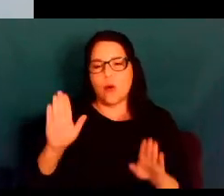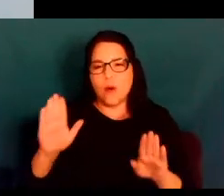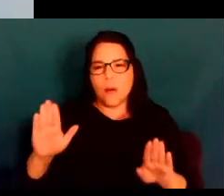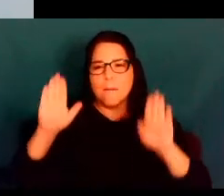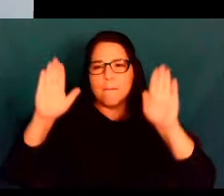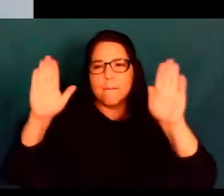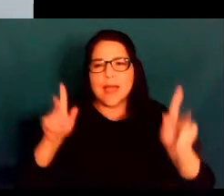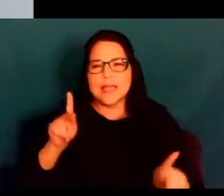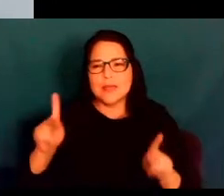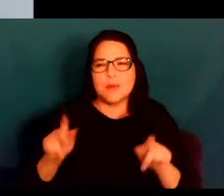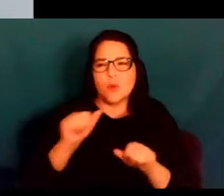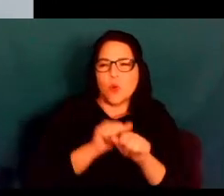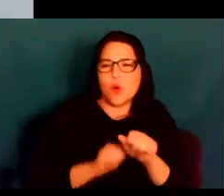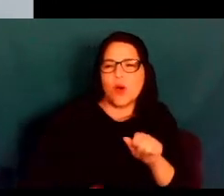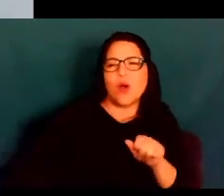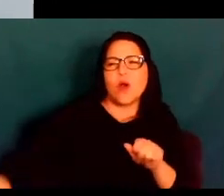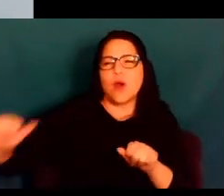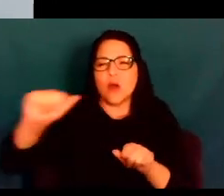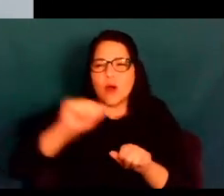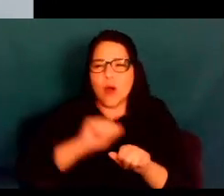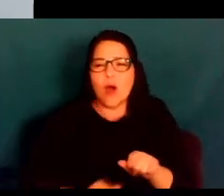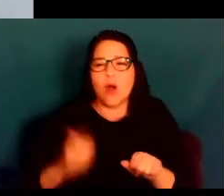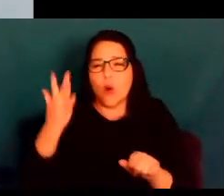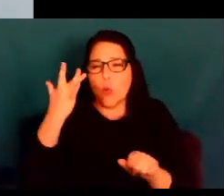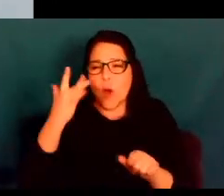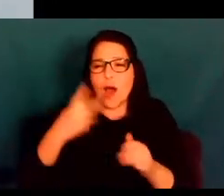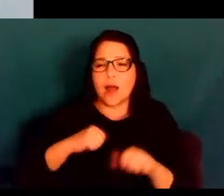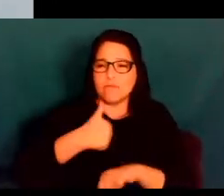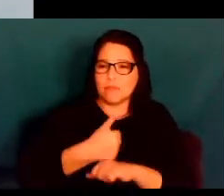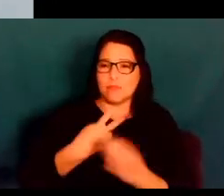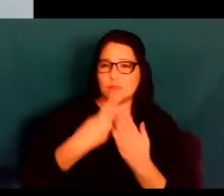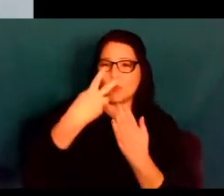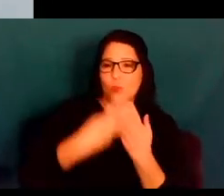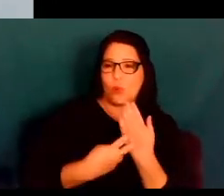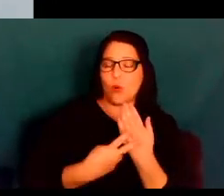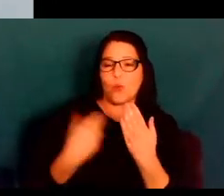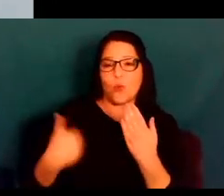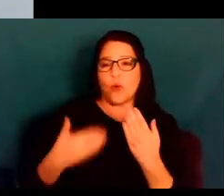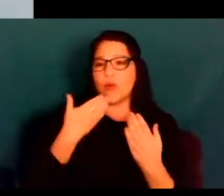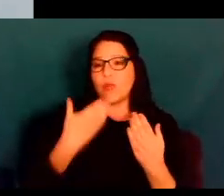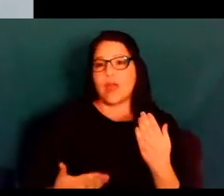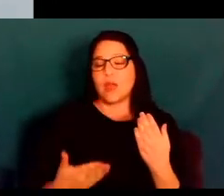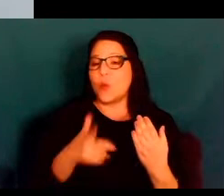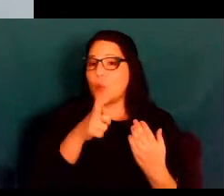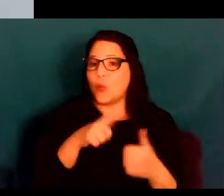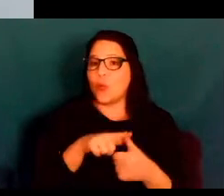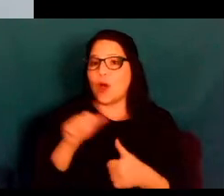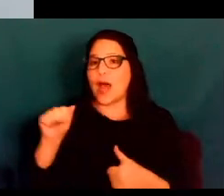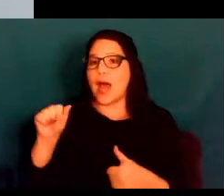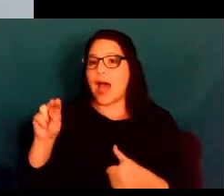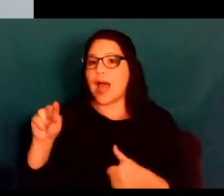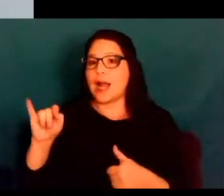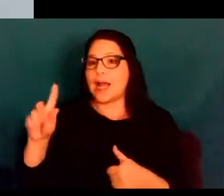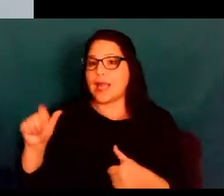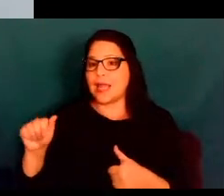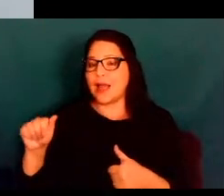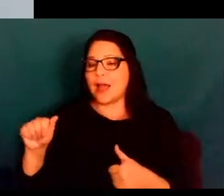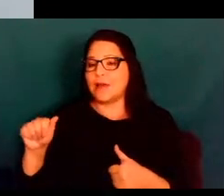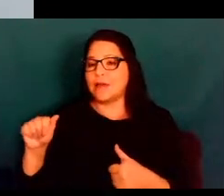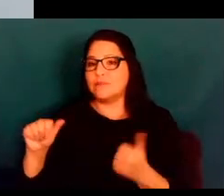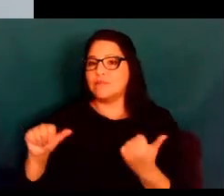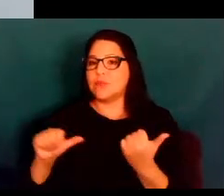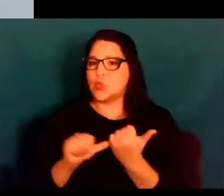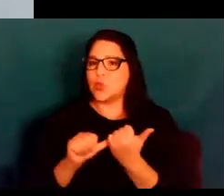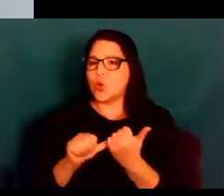have worked so very hard to bring tonight's program together. Big thanks to Anita Bram, Associate Director of